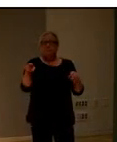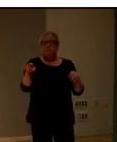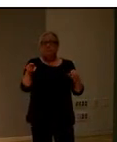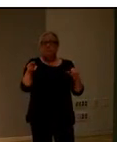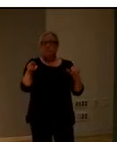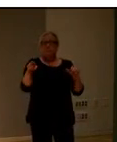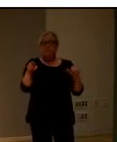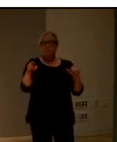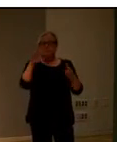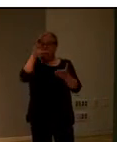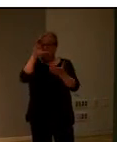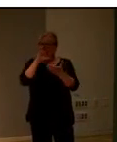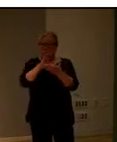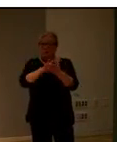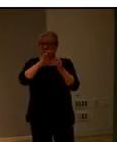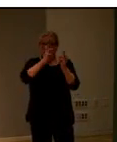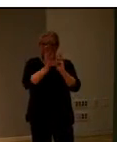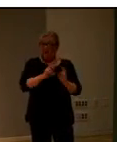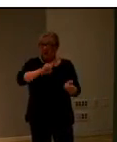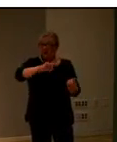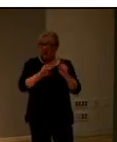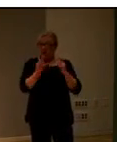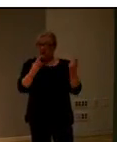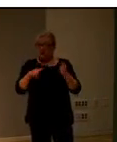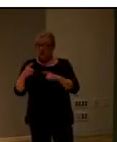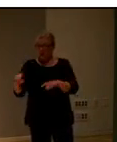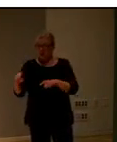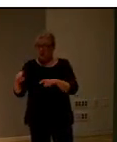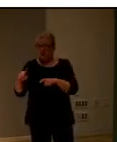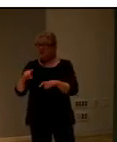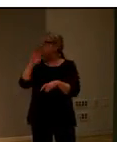who believe climate change is happening is about 64% in Douglas County.